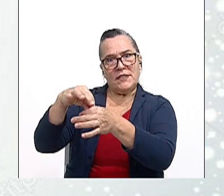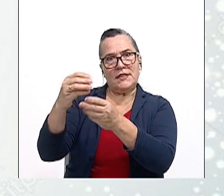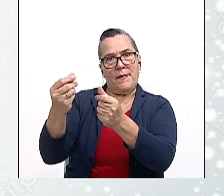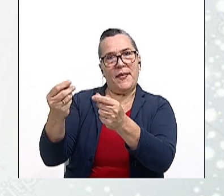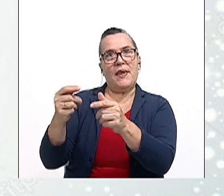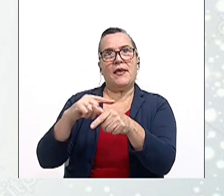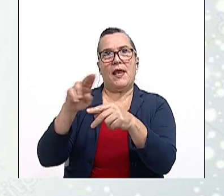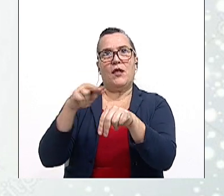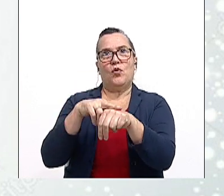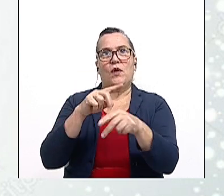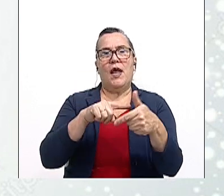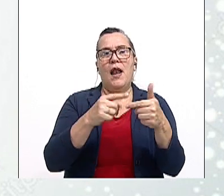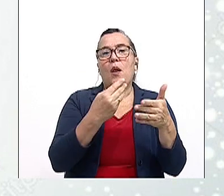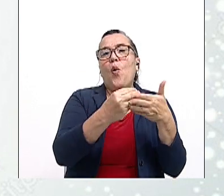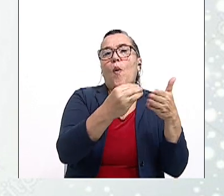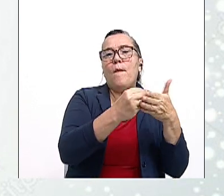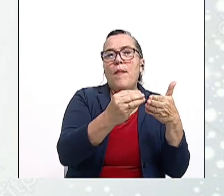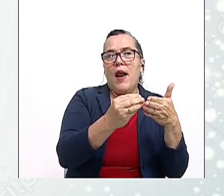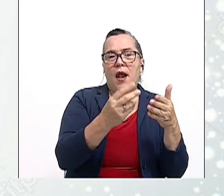Buy eco-friendly gifts.